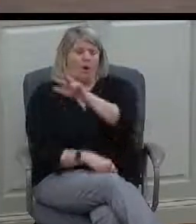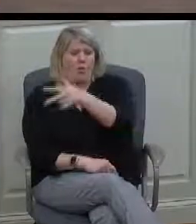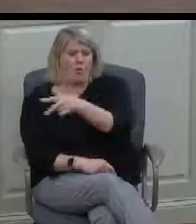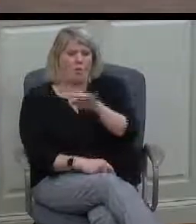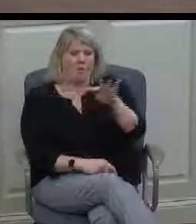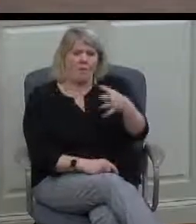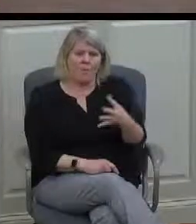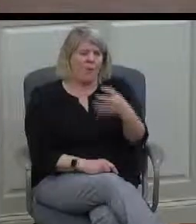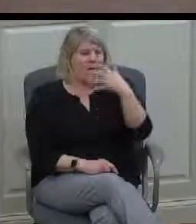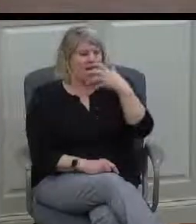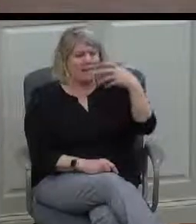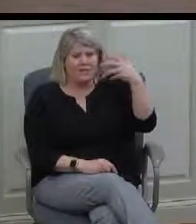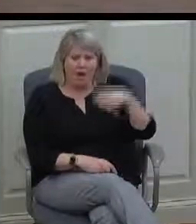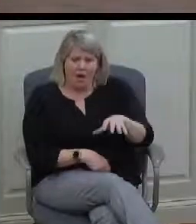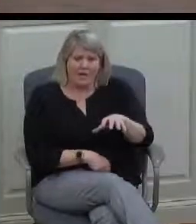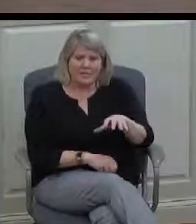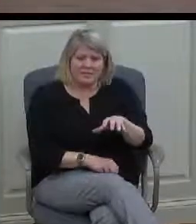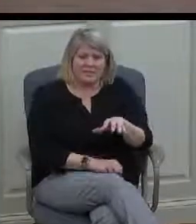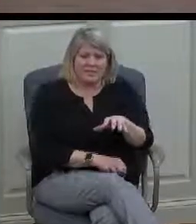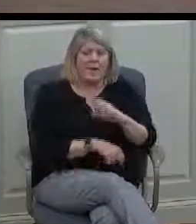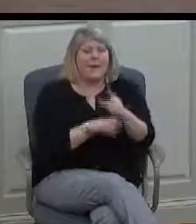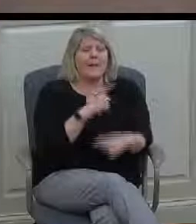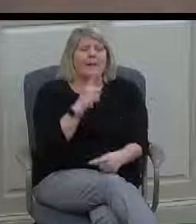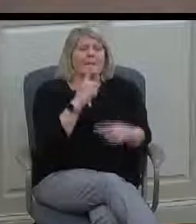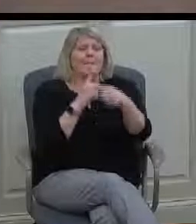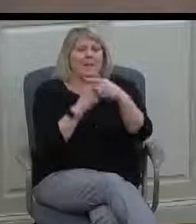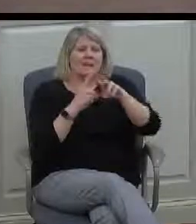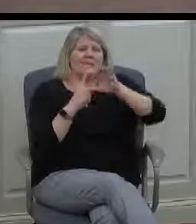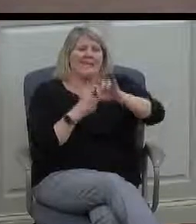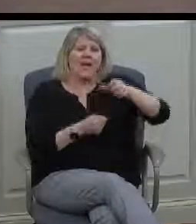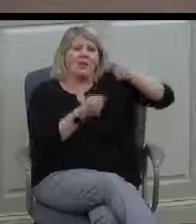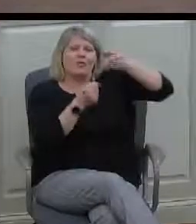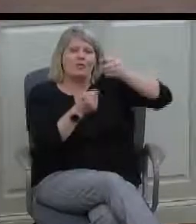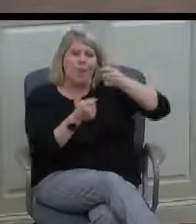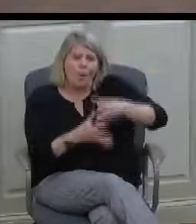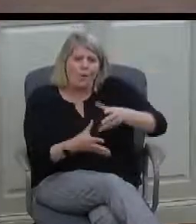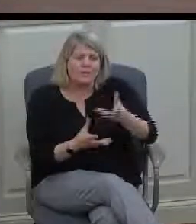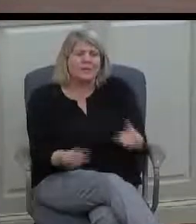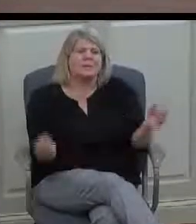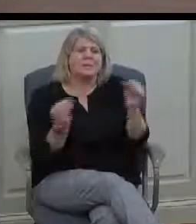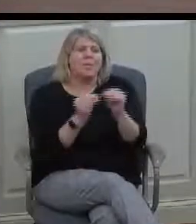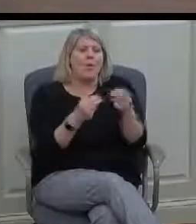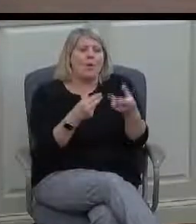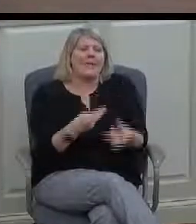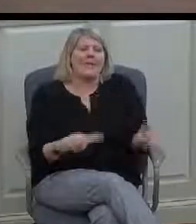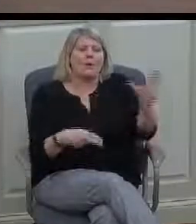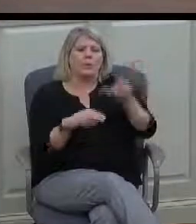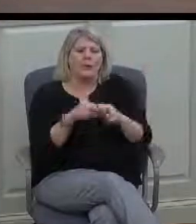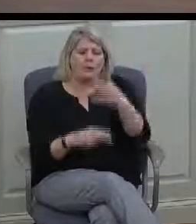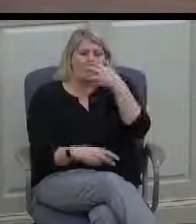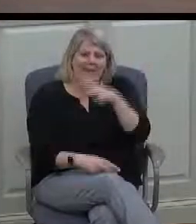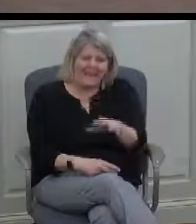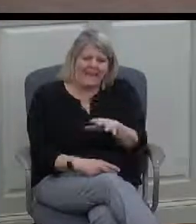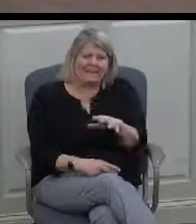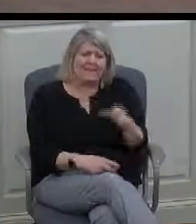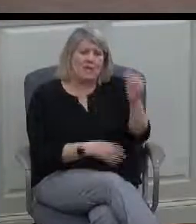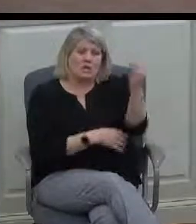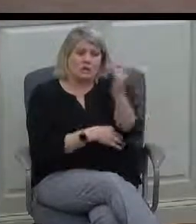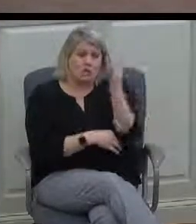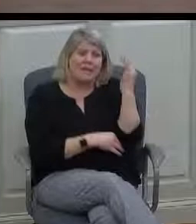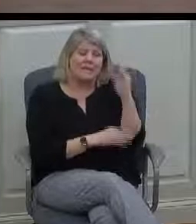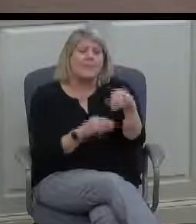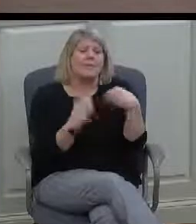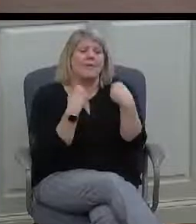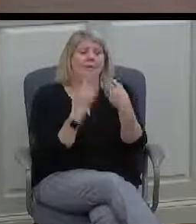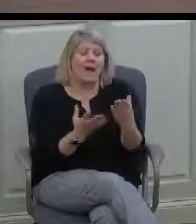hot. And it contributes to urban heat island effect. So there's a lot of benefit of planting trees. But it's certainly something to